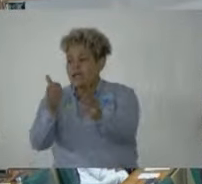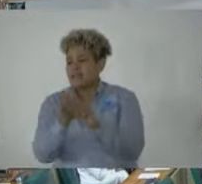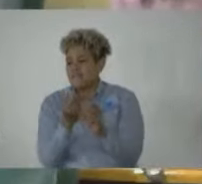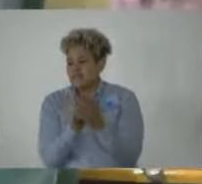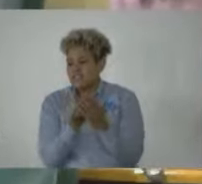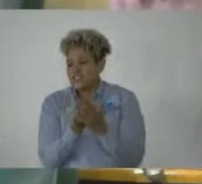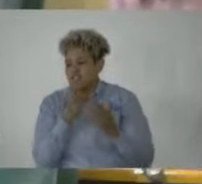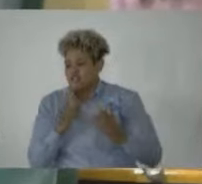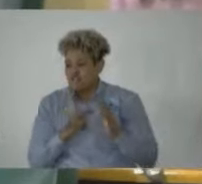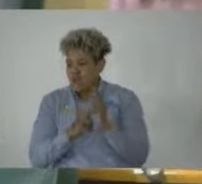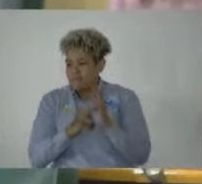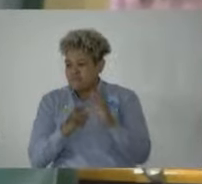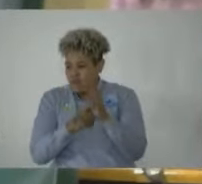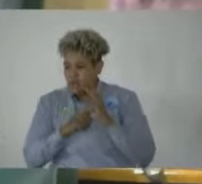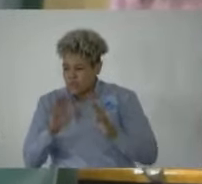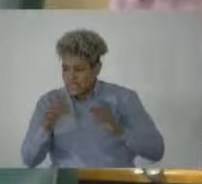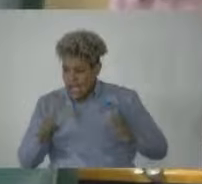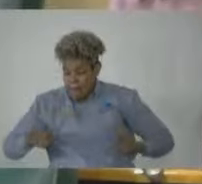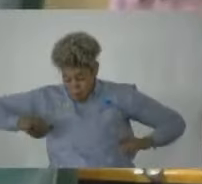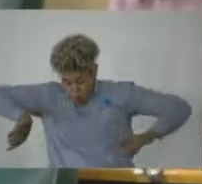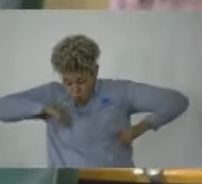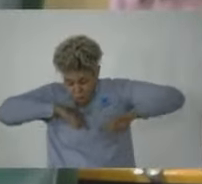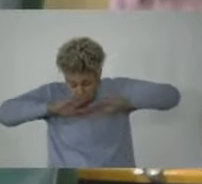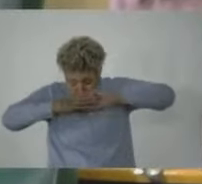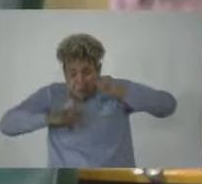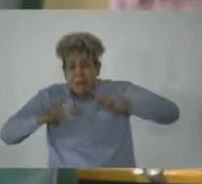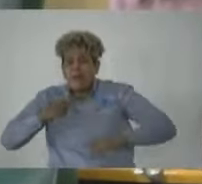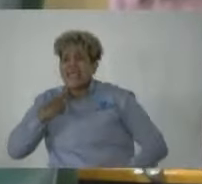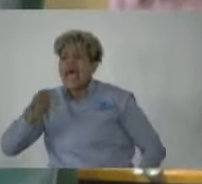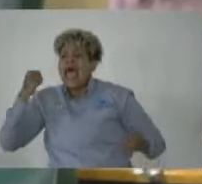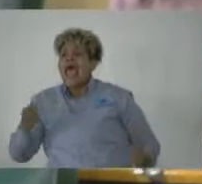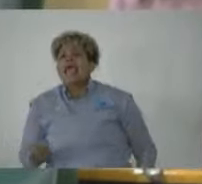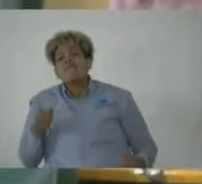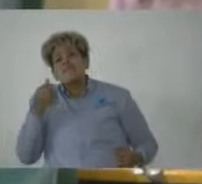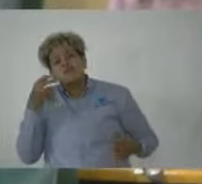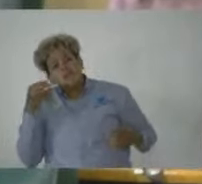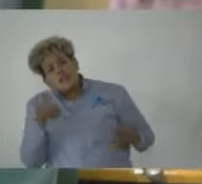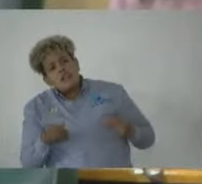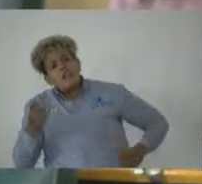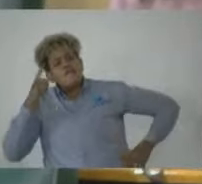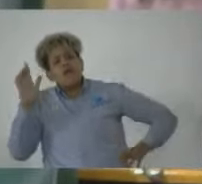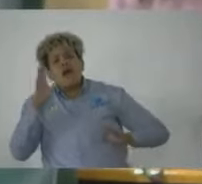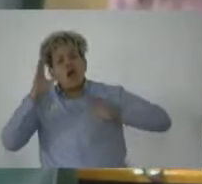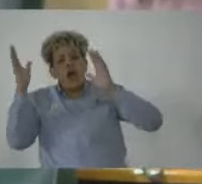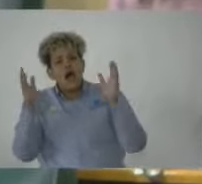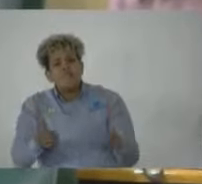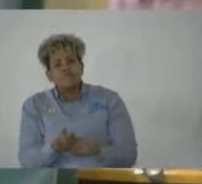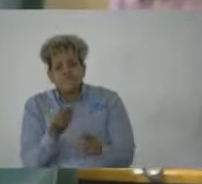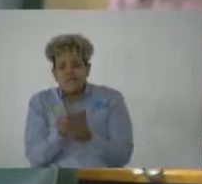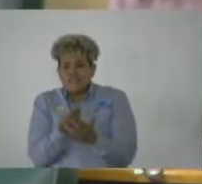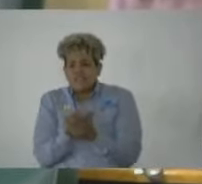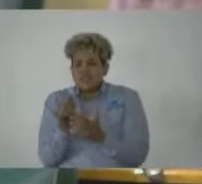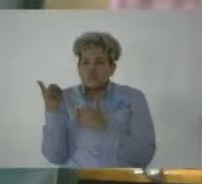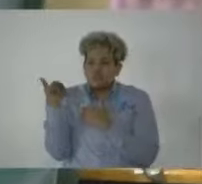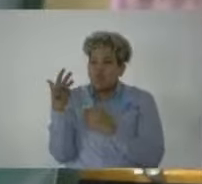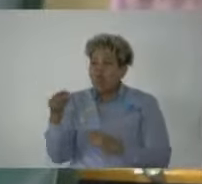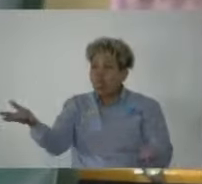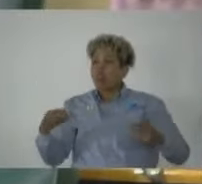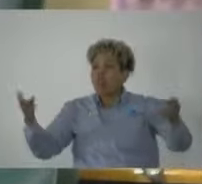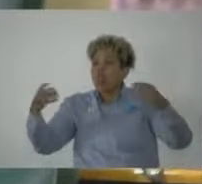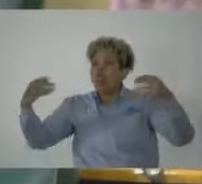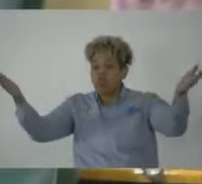recklessness. We Jamaicans have paid a heavy price for the absence of fiscal responsibility, Madam